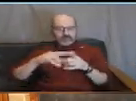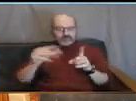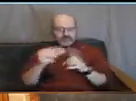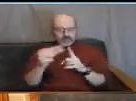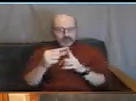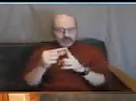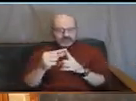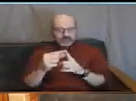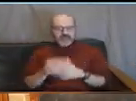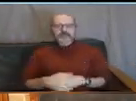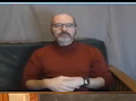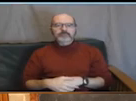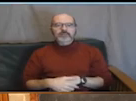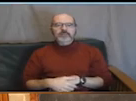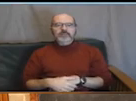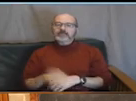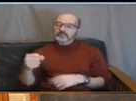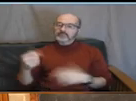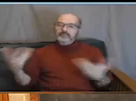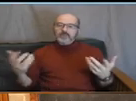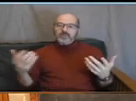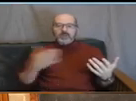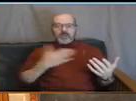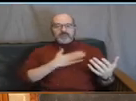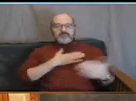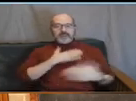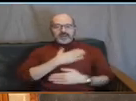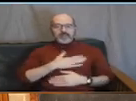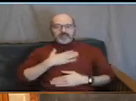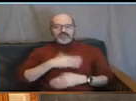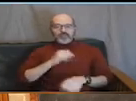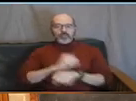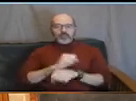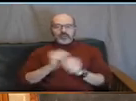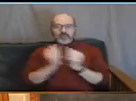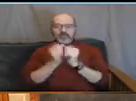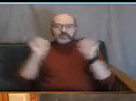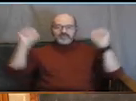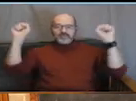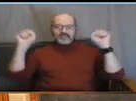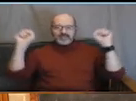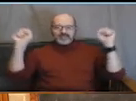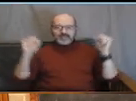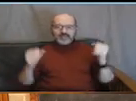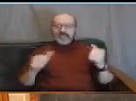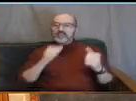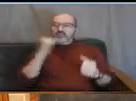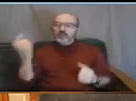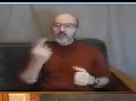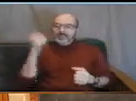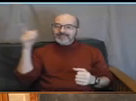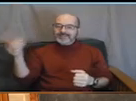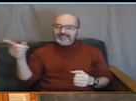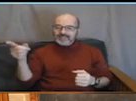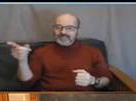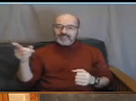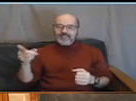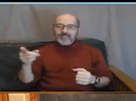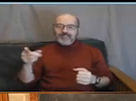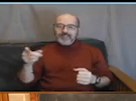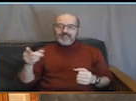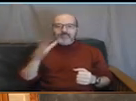word. So it is my pleasure to work with Mr. Staley. Now, not only is he